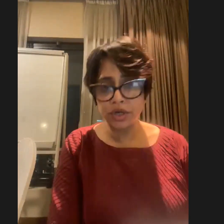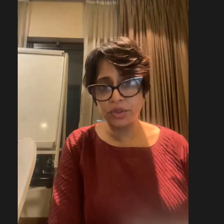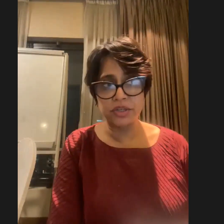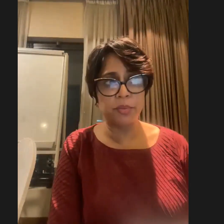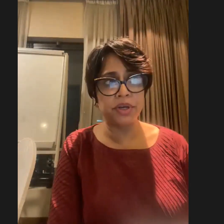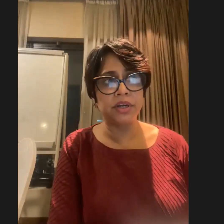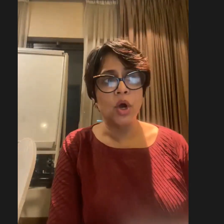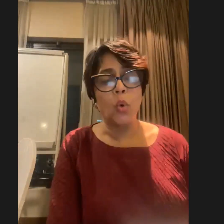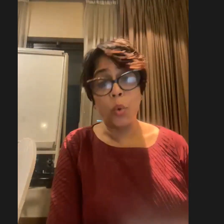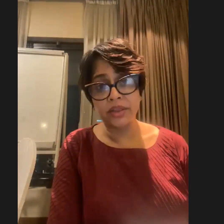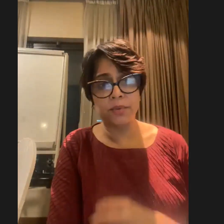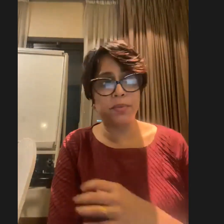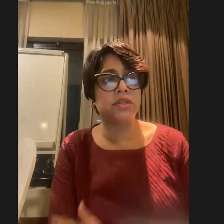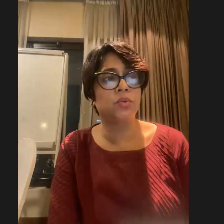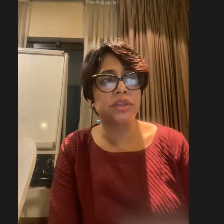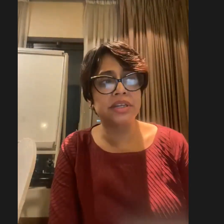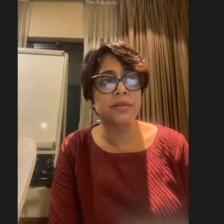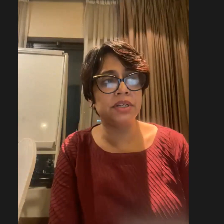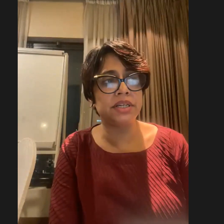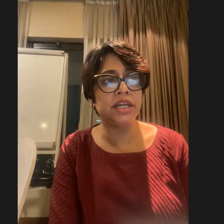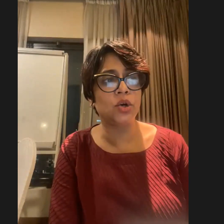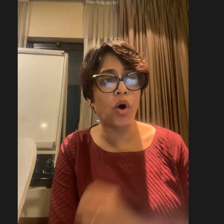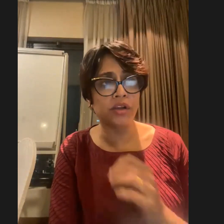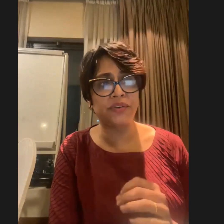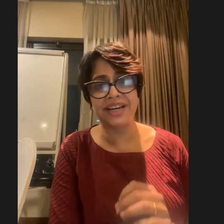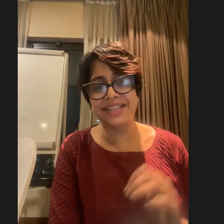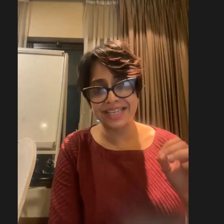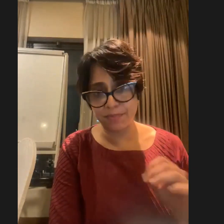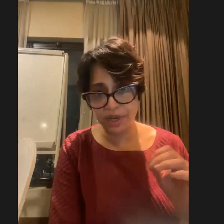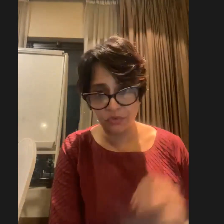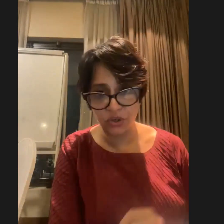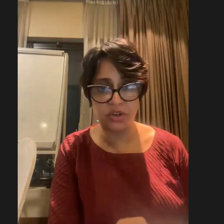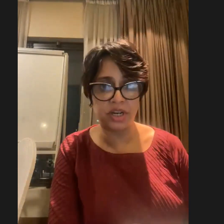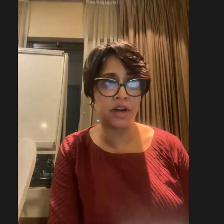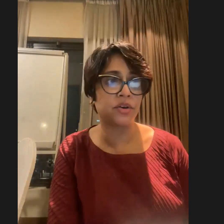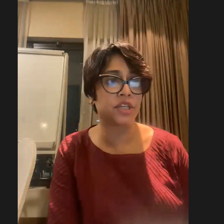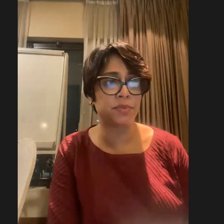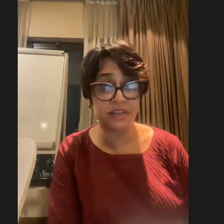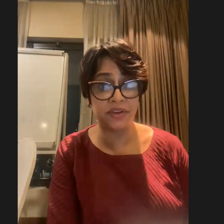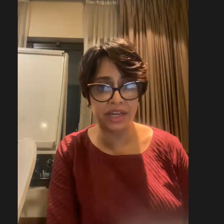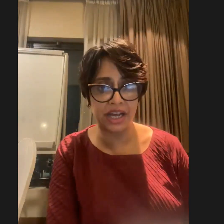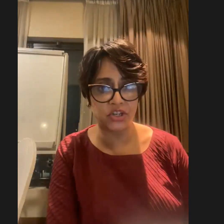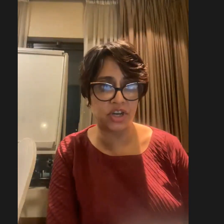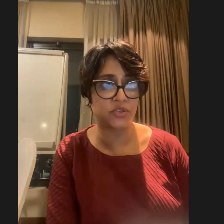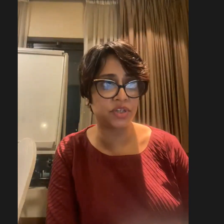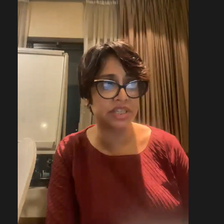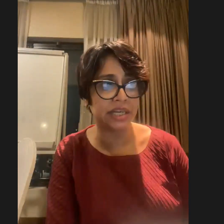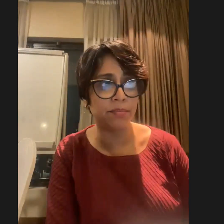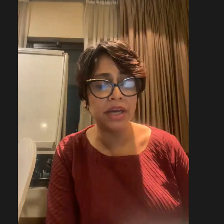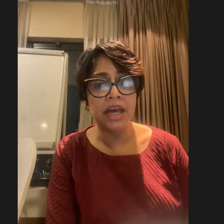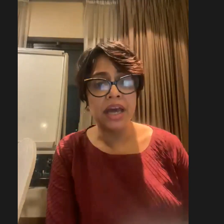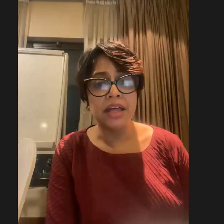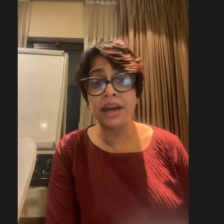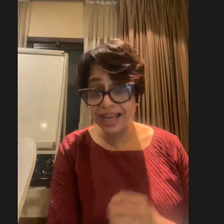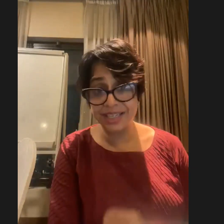In order to determine whether a person with disability qualifies as a beneficiary under a specific cash transfer